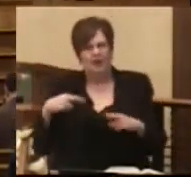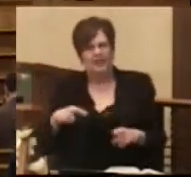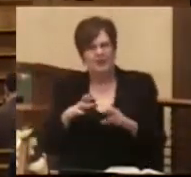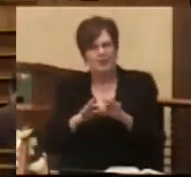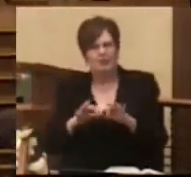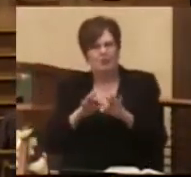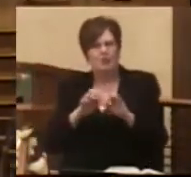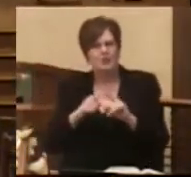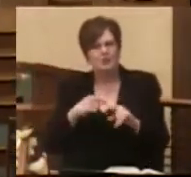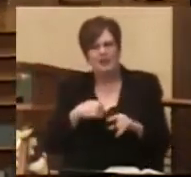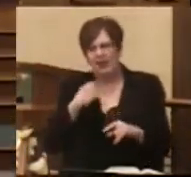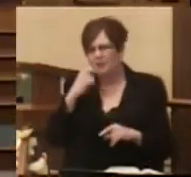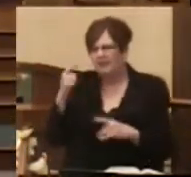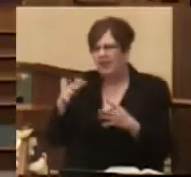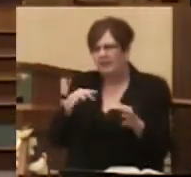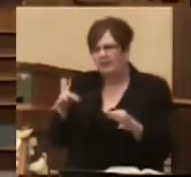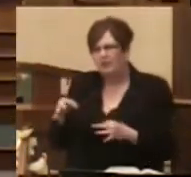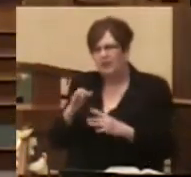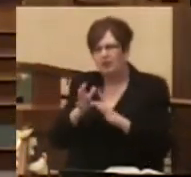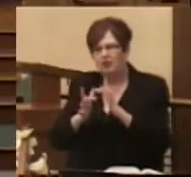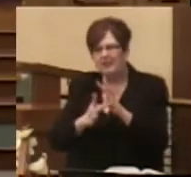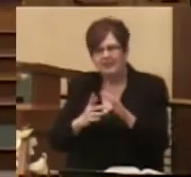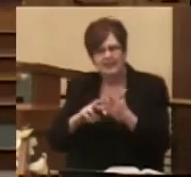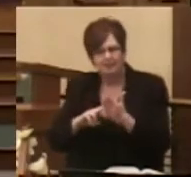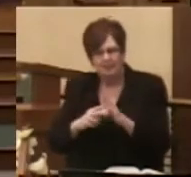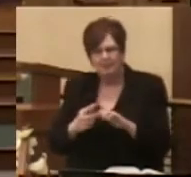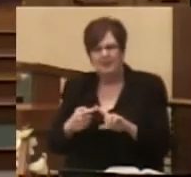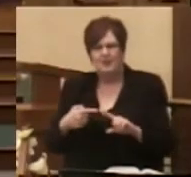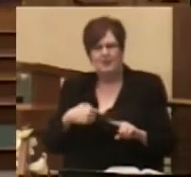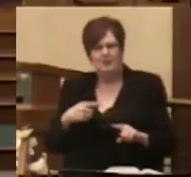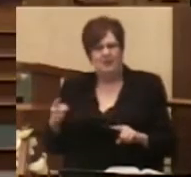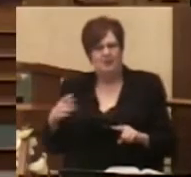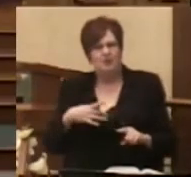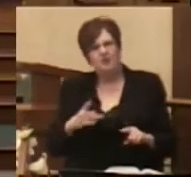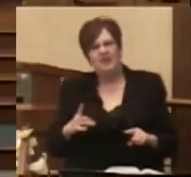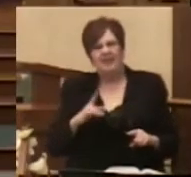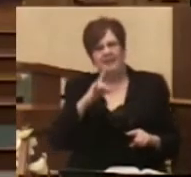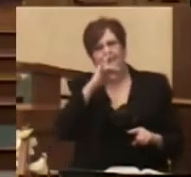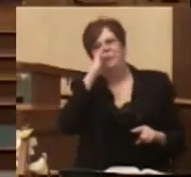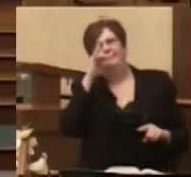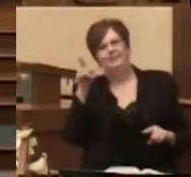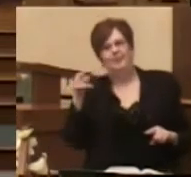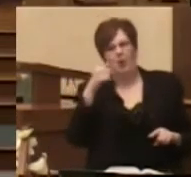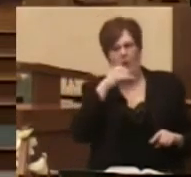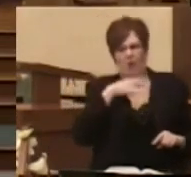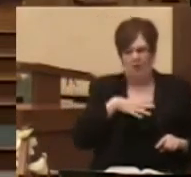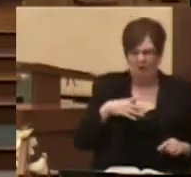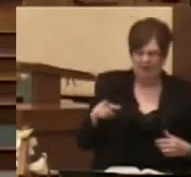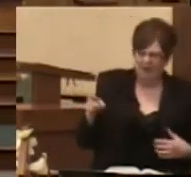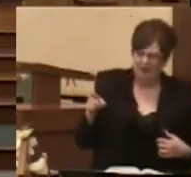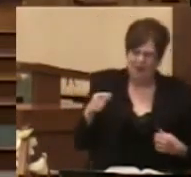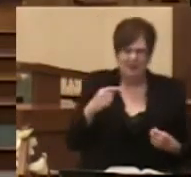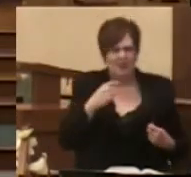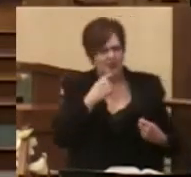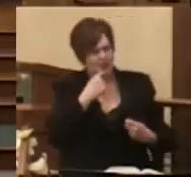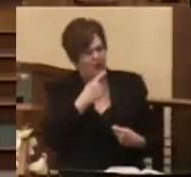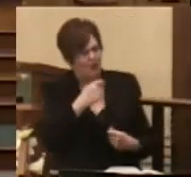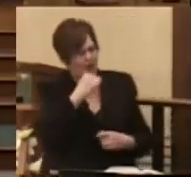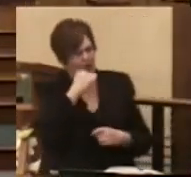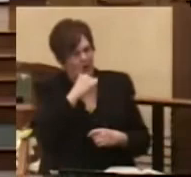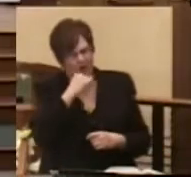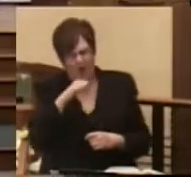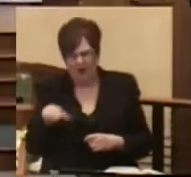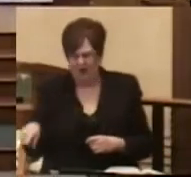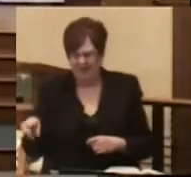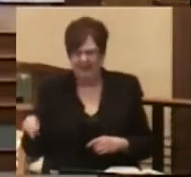important to me, I was telling her what Jesus means to me, and she likes to put on airs. So she told her little girl in the